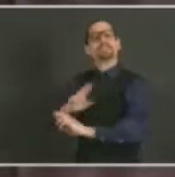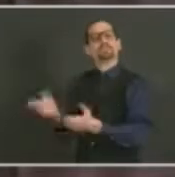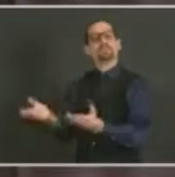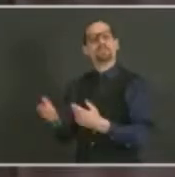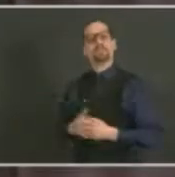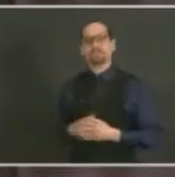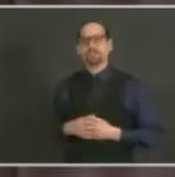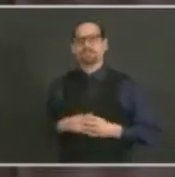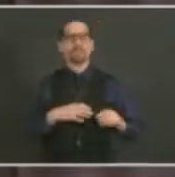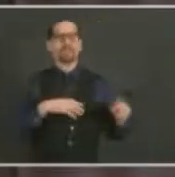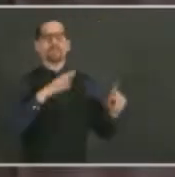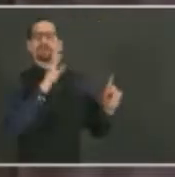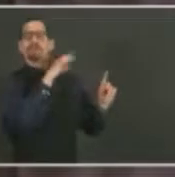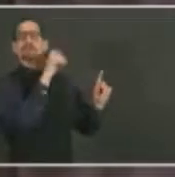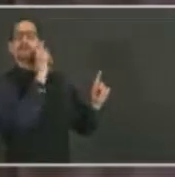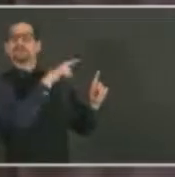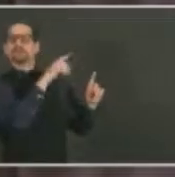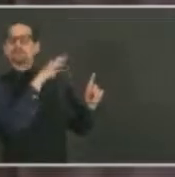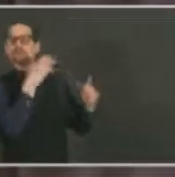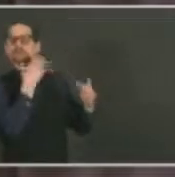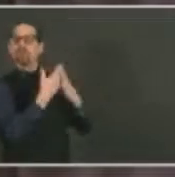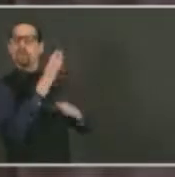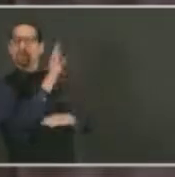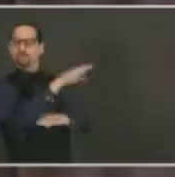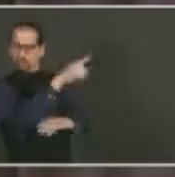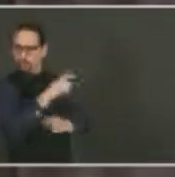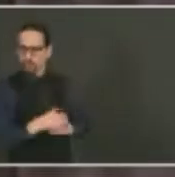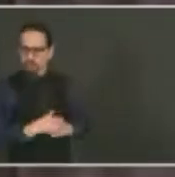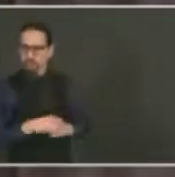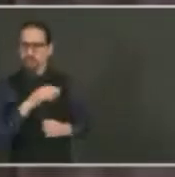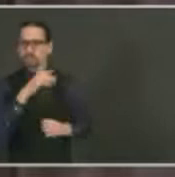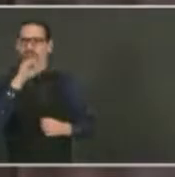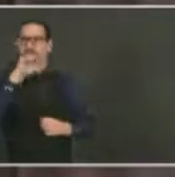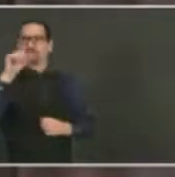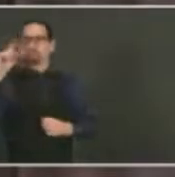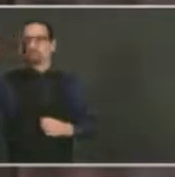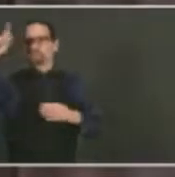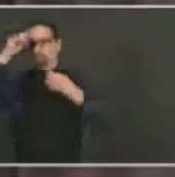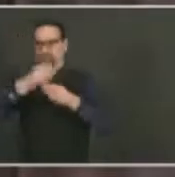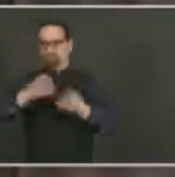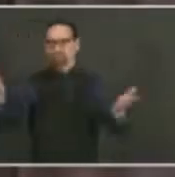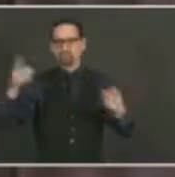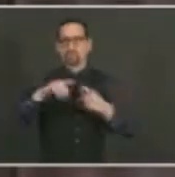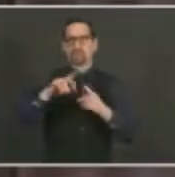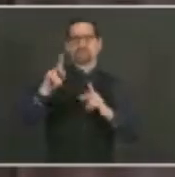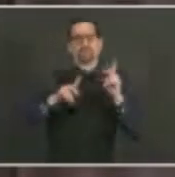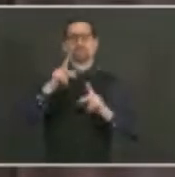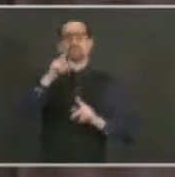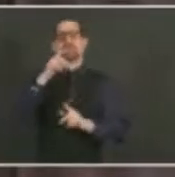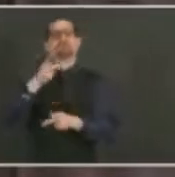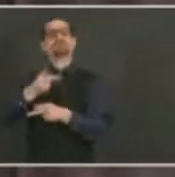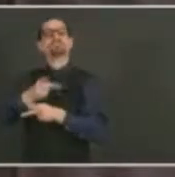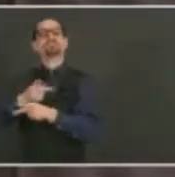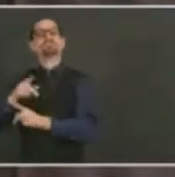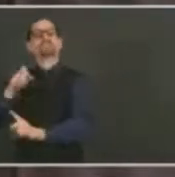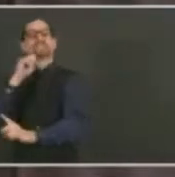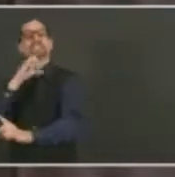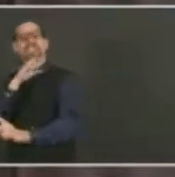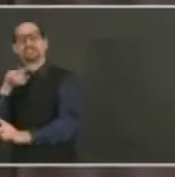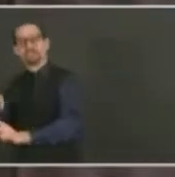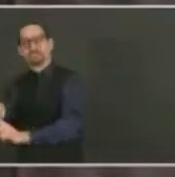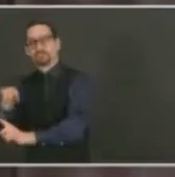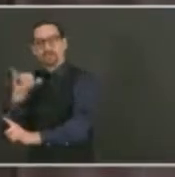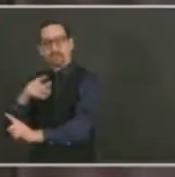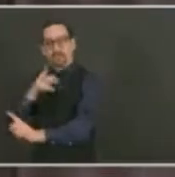afternoon. Massachusetts announced that they're going to allow caretakers who are taking the older people to be able to get vaccinated. It seems a little bit